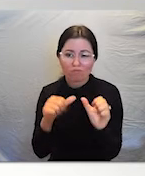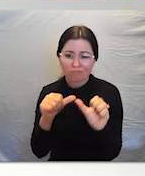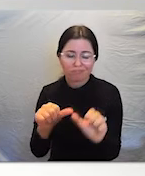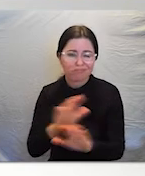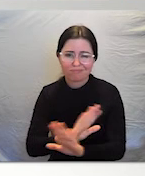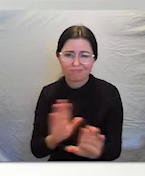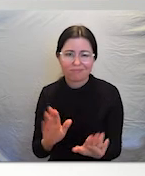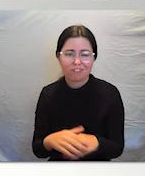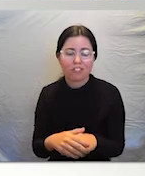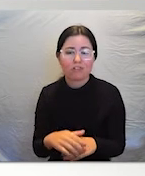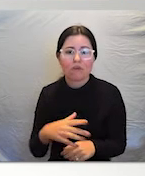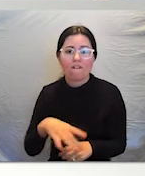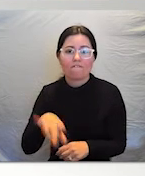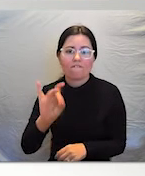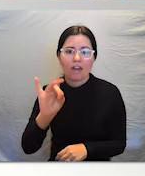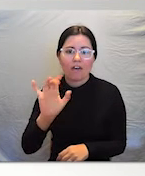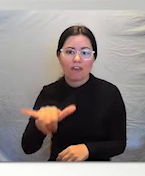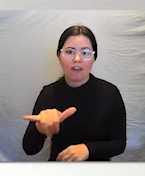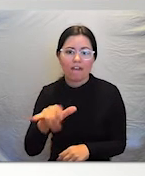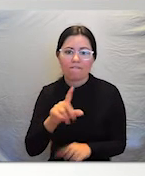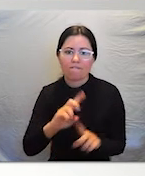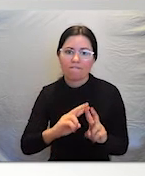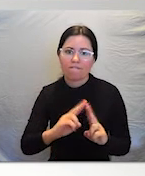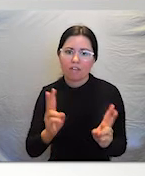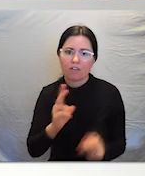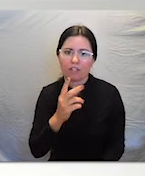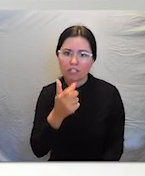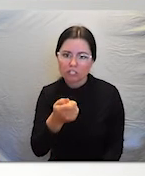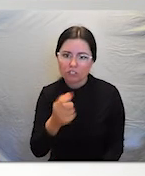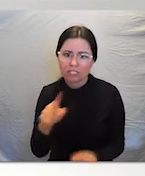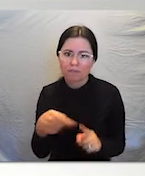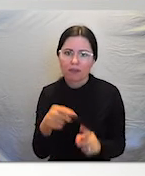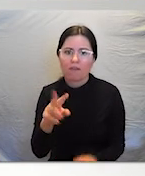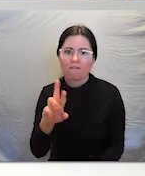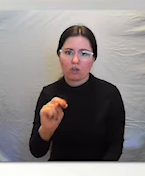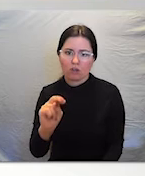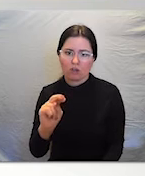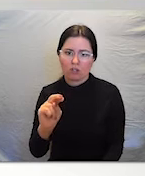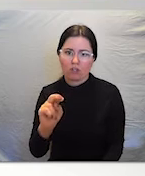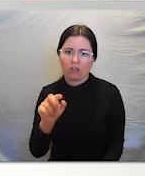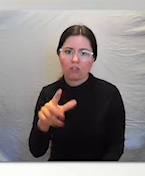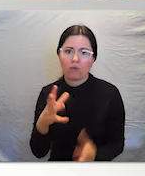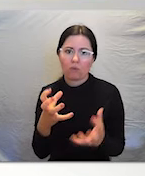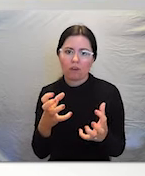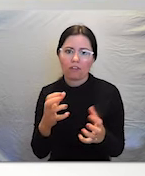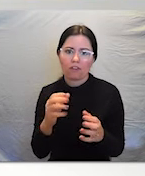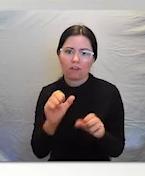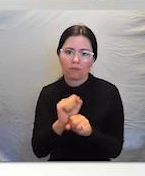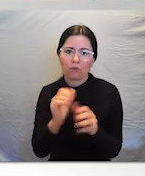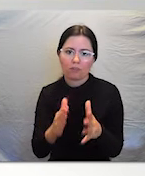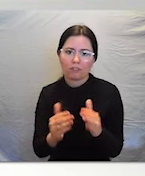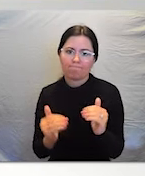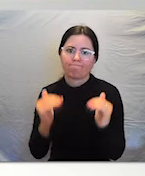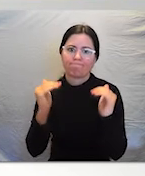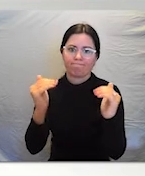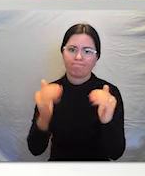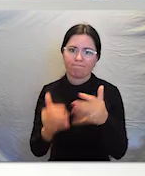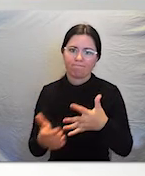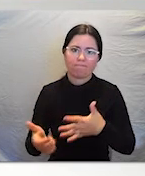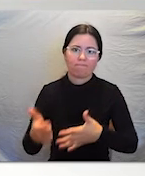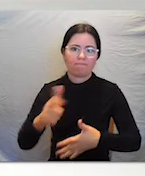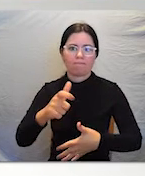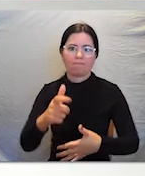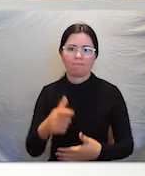found interesting about VR. And that's what made me think about